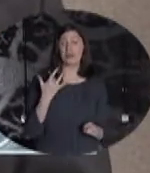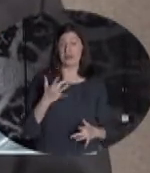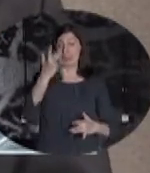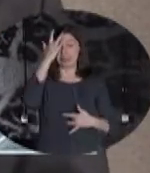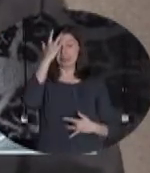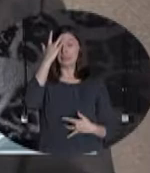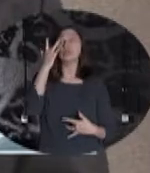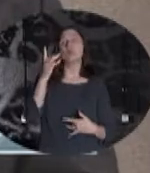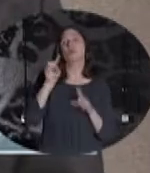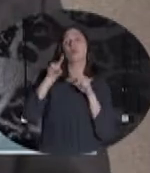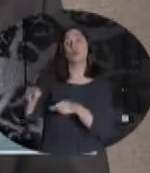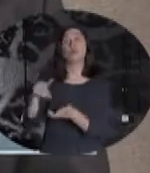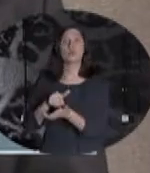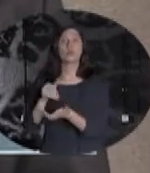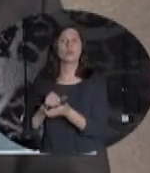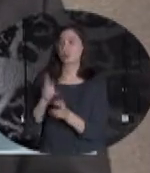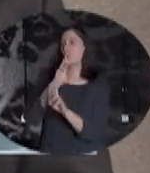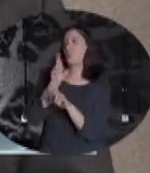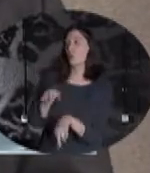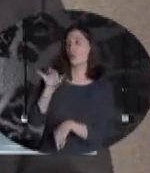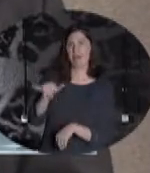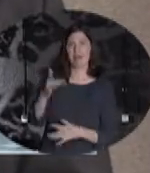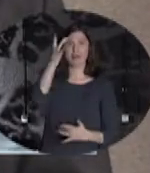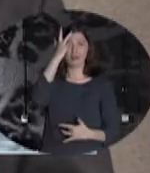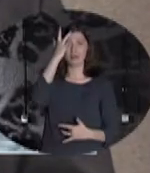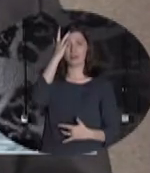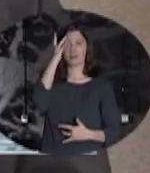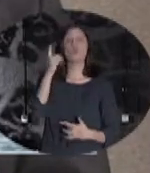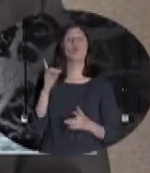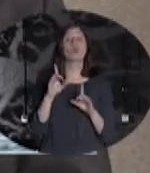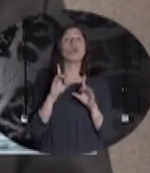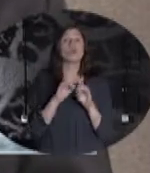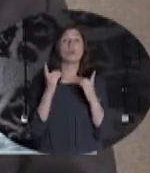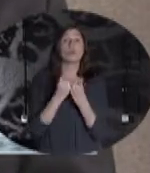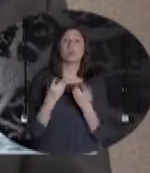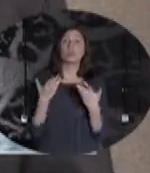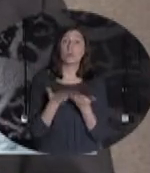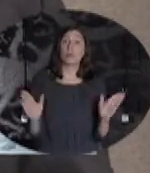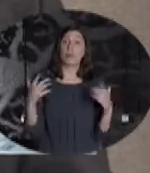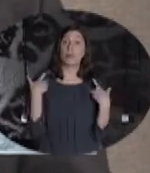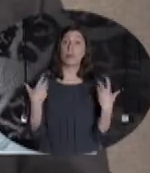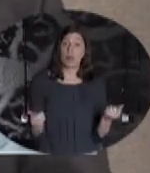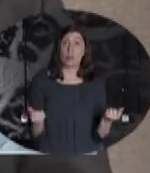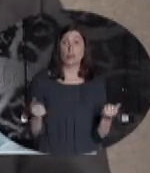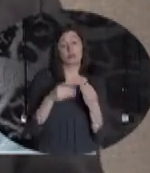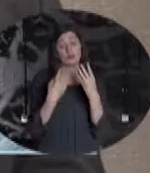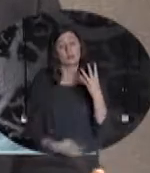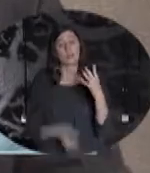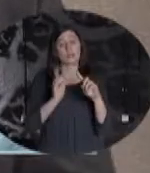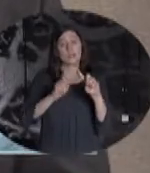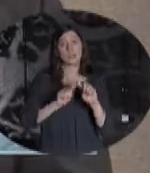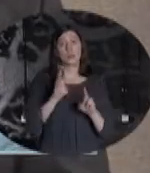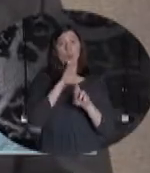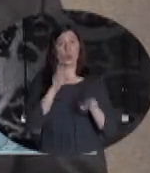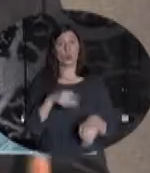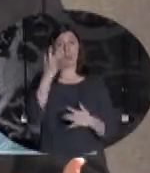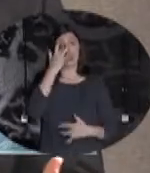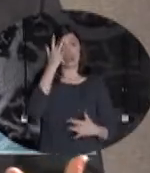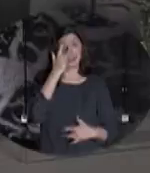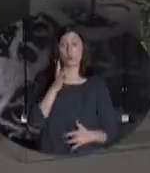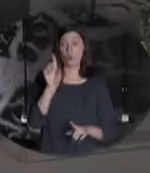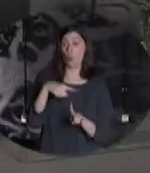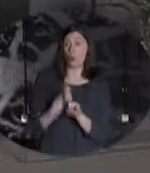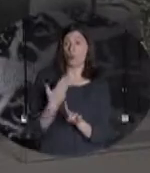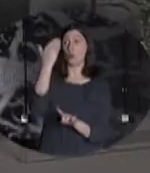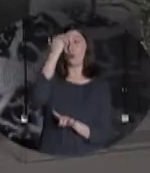go see your doctor and make sure you report that. At the Department of Public Health, we deal a lot with reportable diseases, and we only find out about those diseases if people